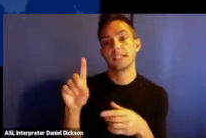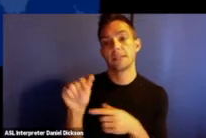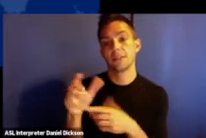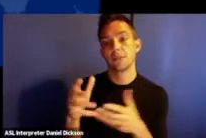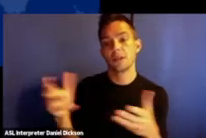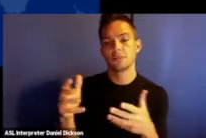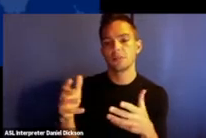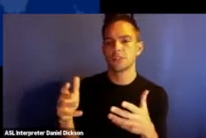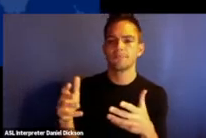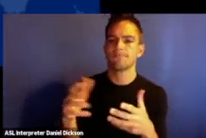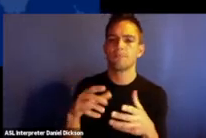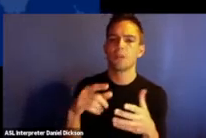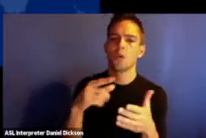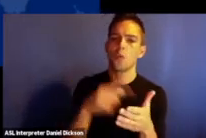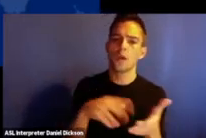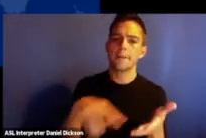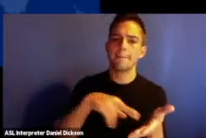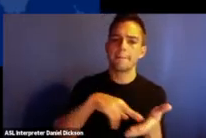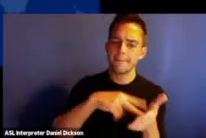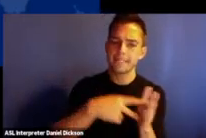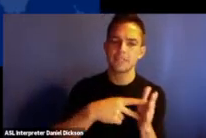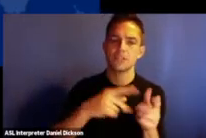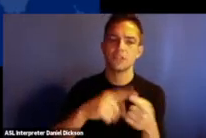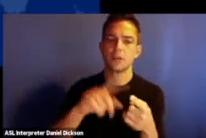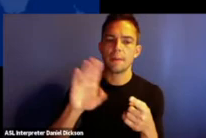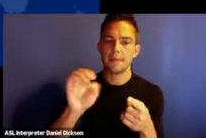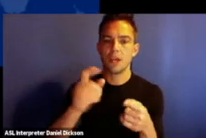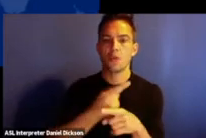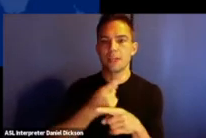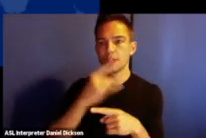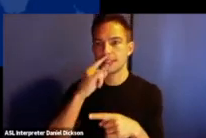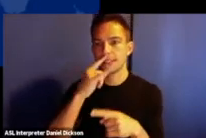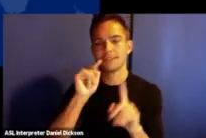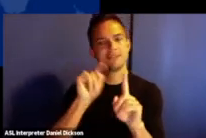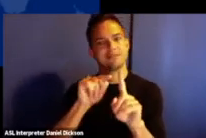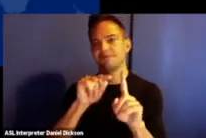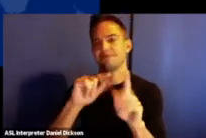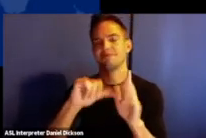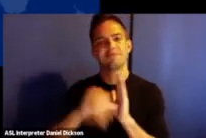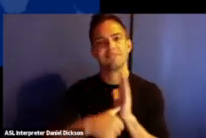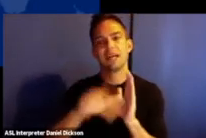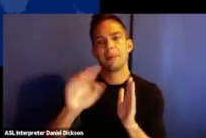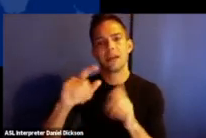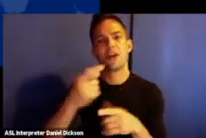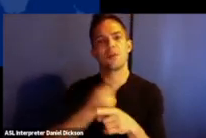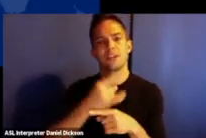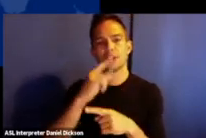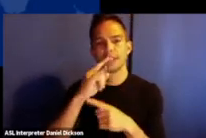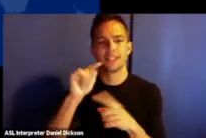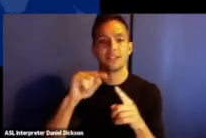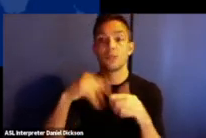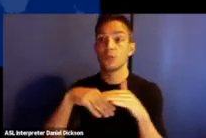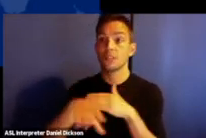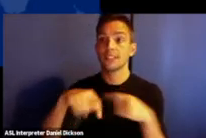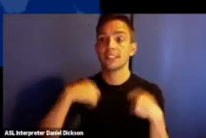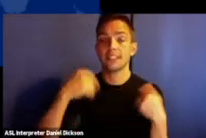just into what it means to be a regular kid. It's all about being a regular kid. Now, as you enter into teenage